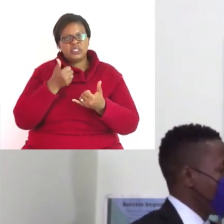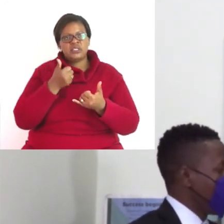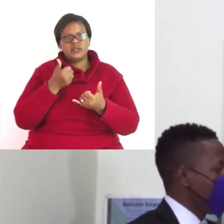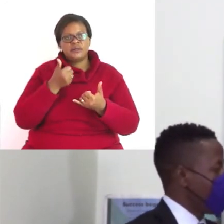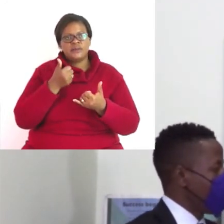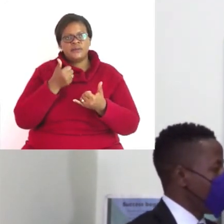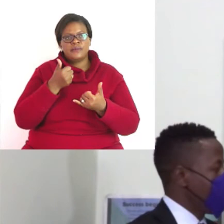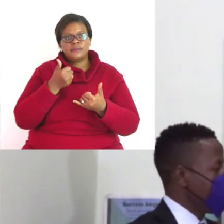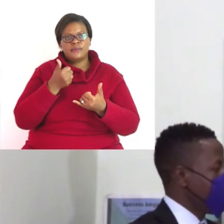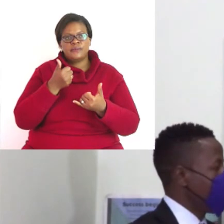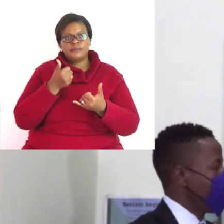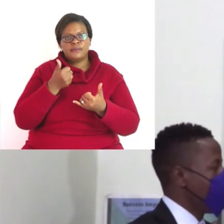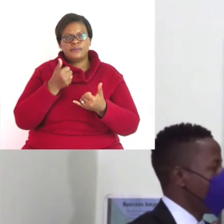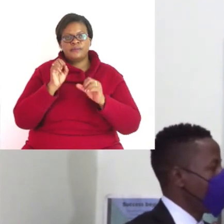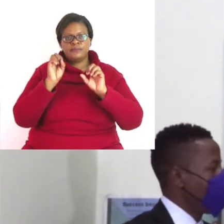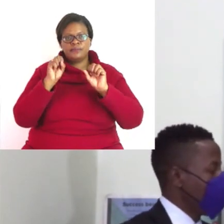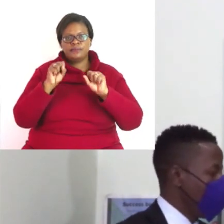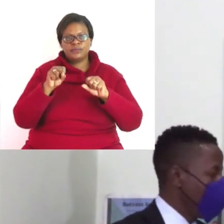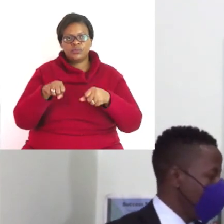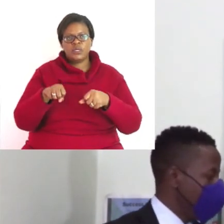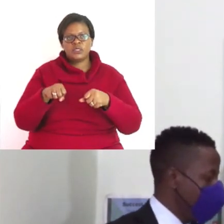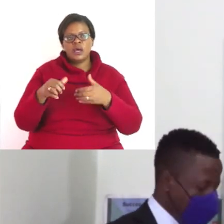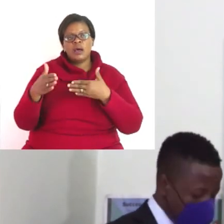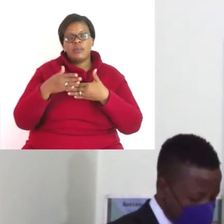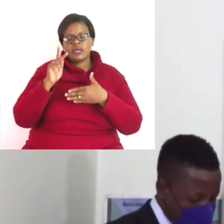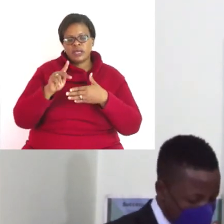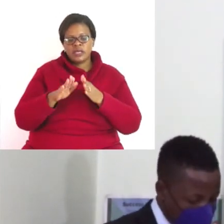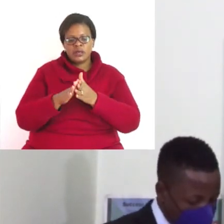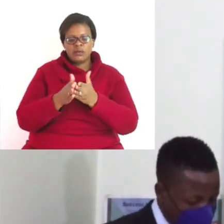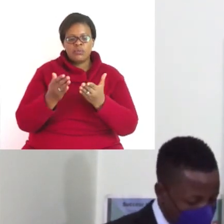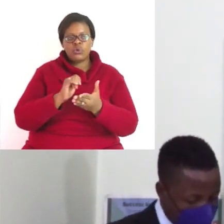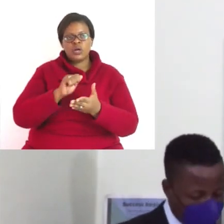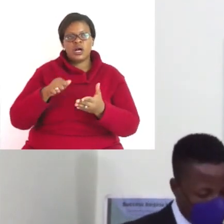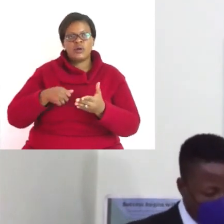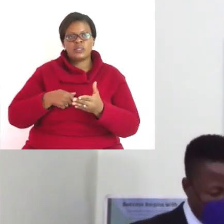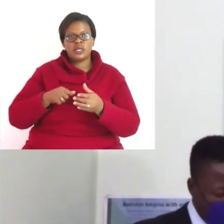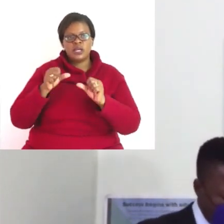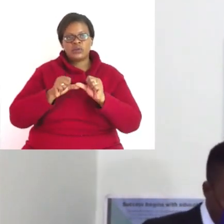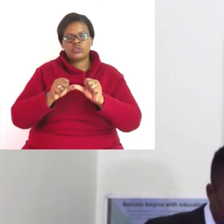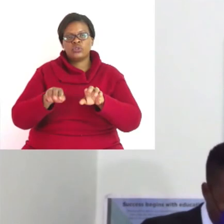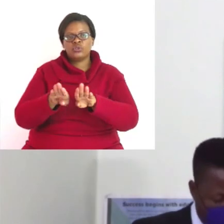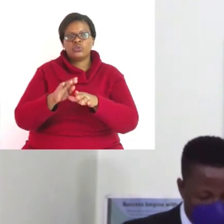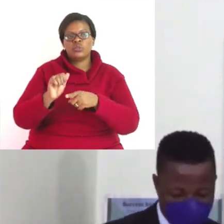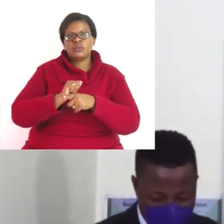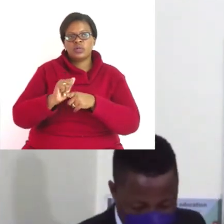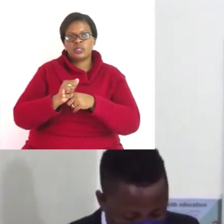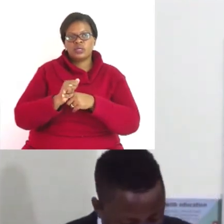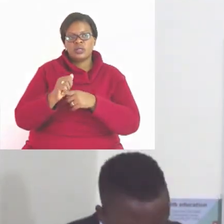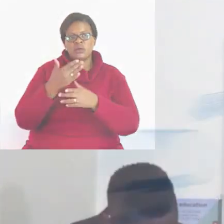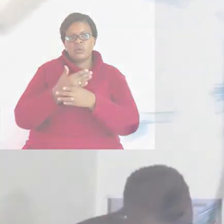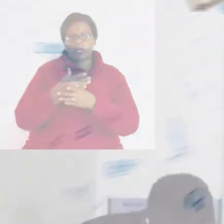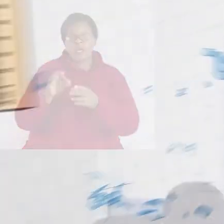So let us now go back to our booklet and do the activity on the next